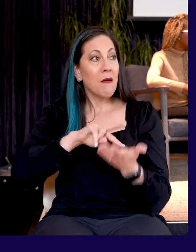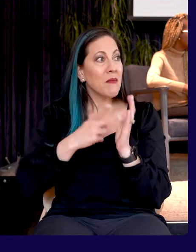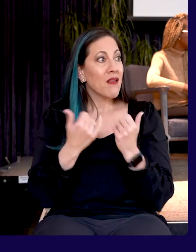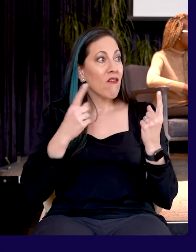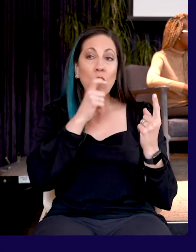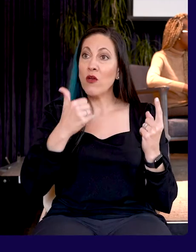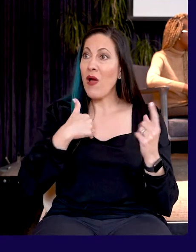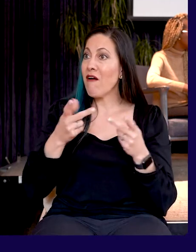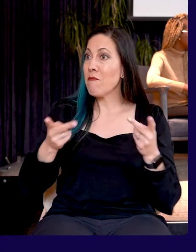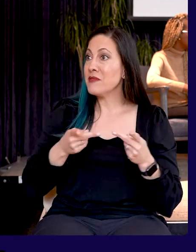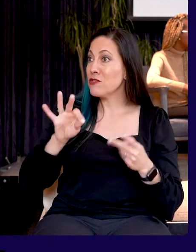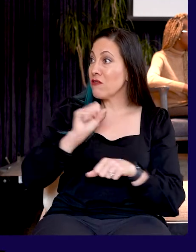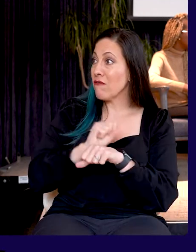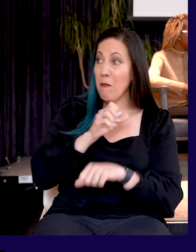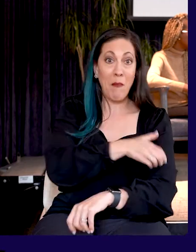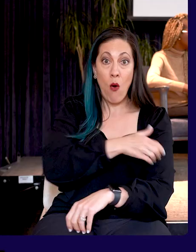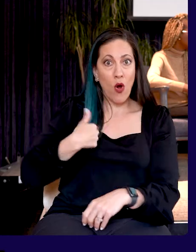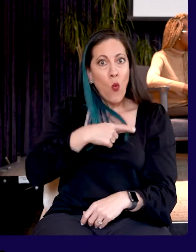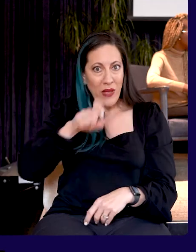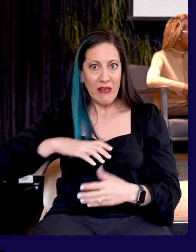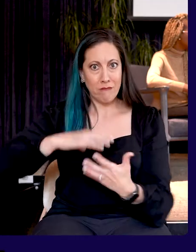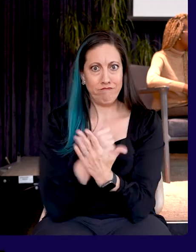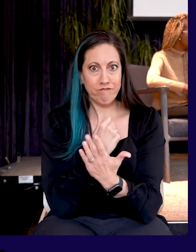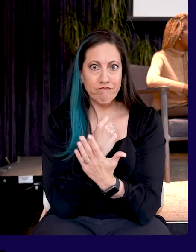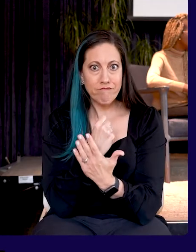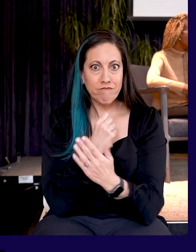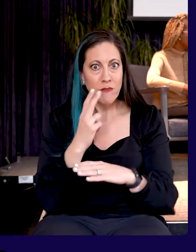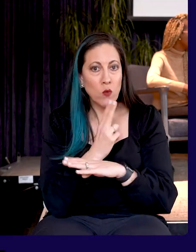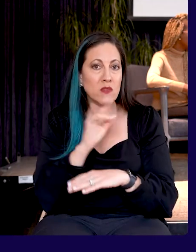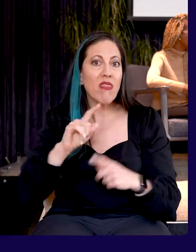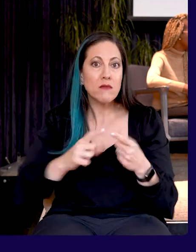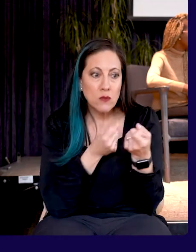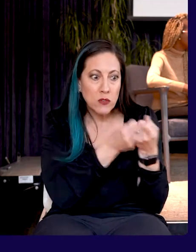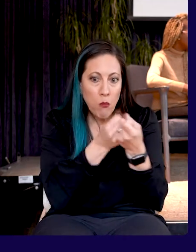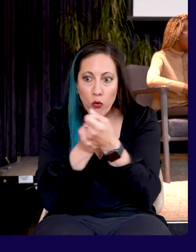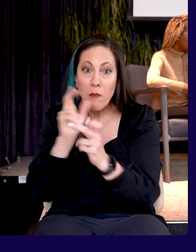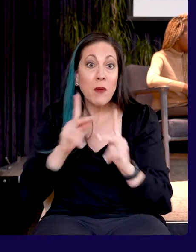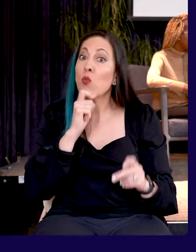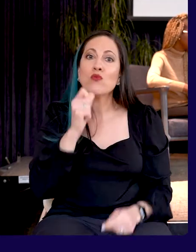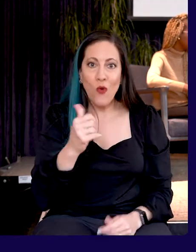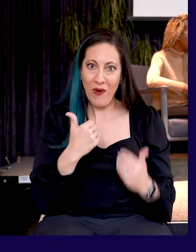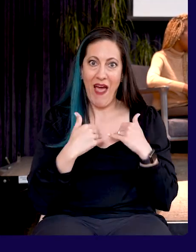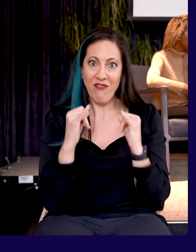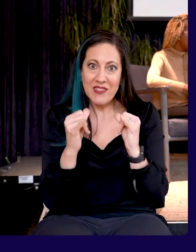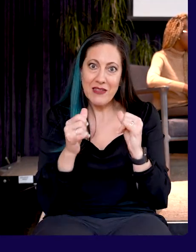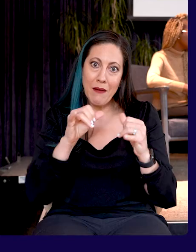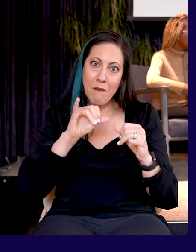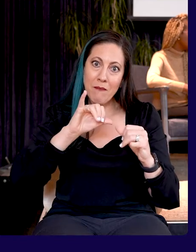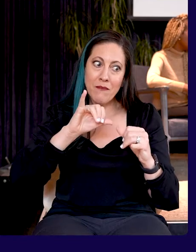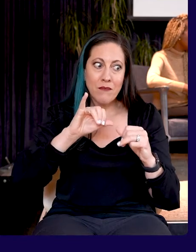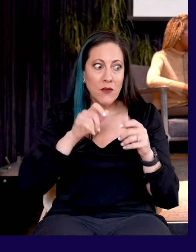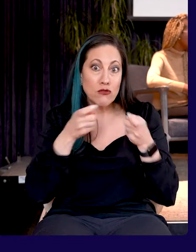in positions of power in that way to leverage that in order to support people who don't necessarily have control over